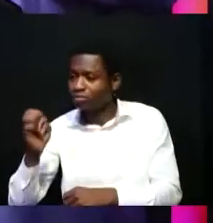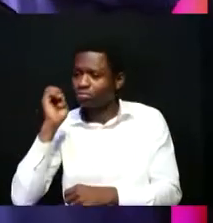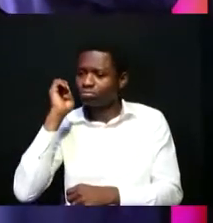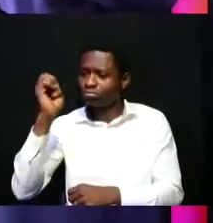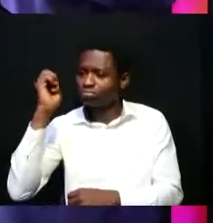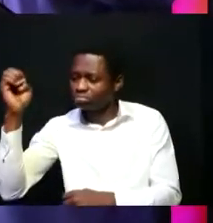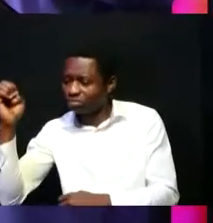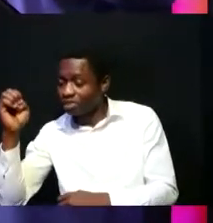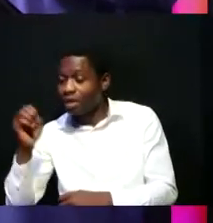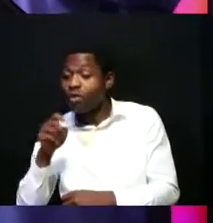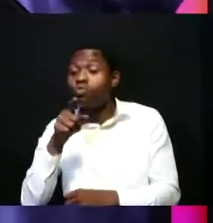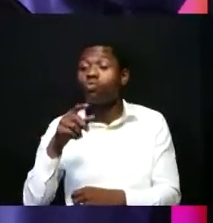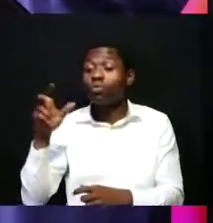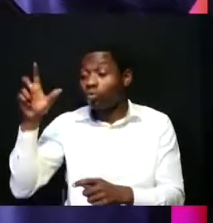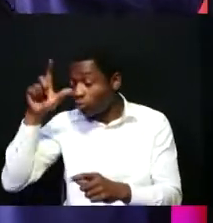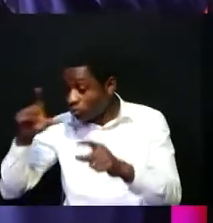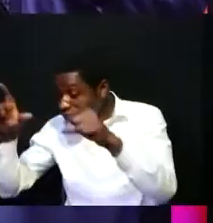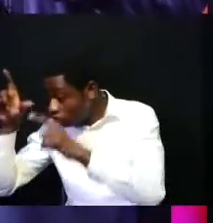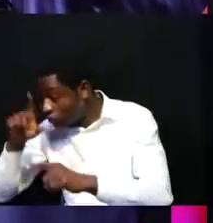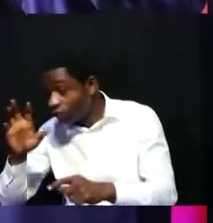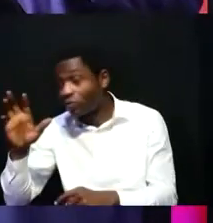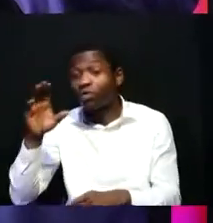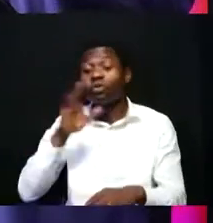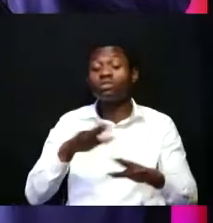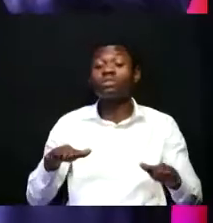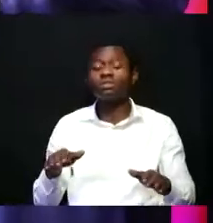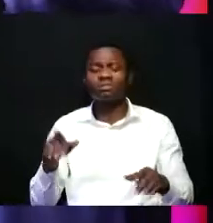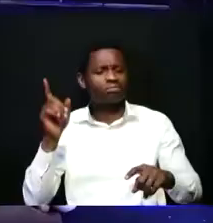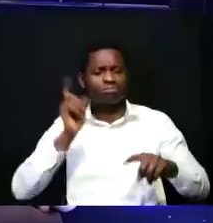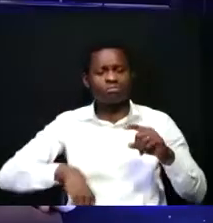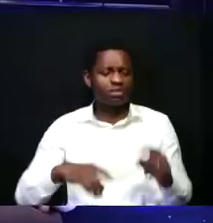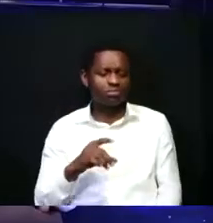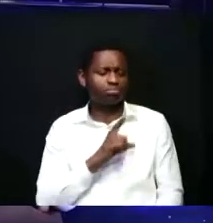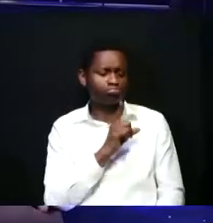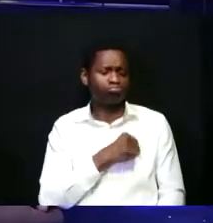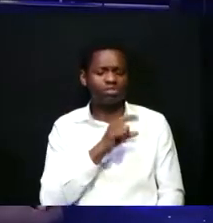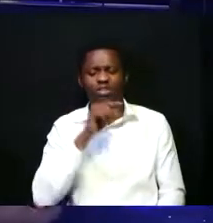don't qualify to join us when we go out to look for the lost.